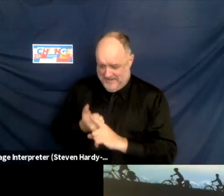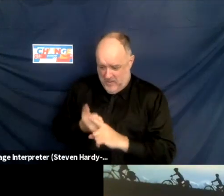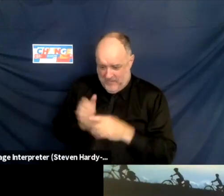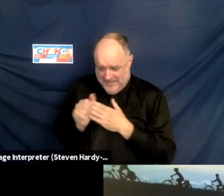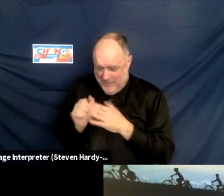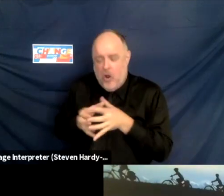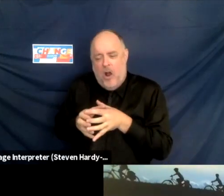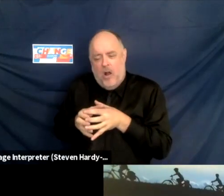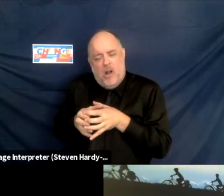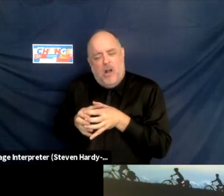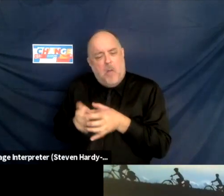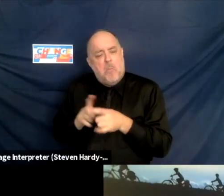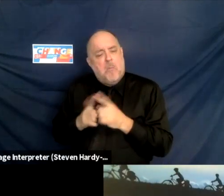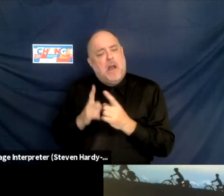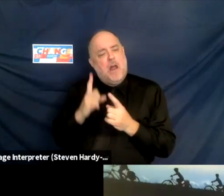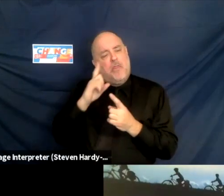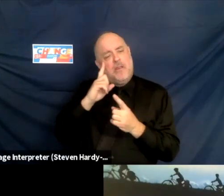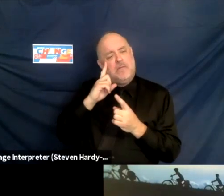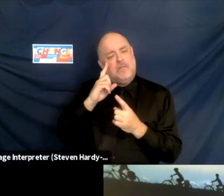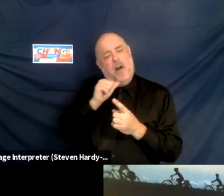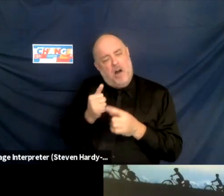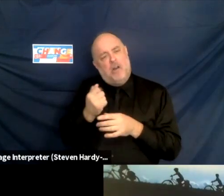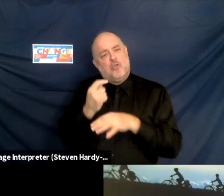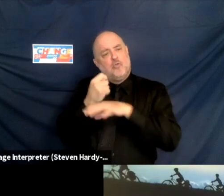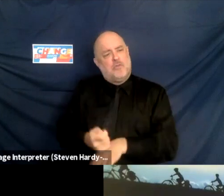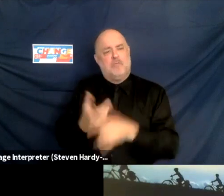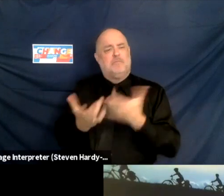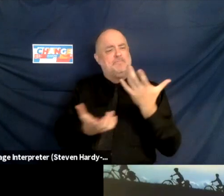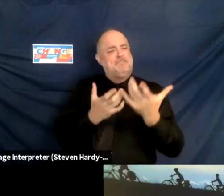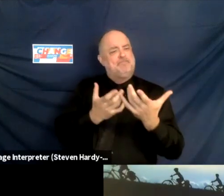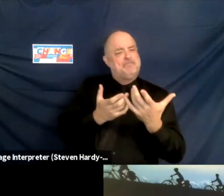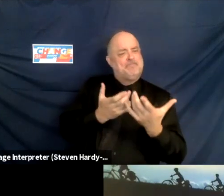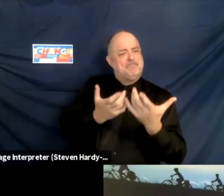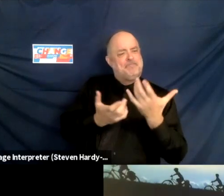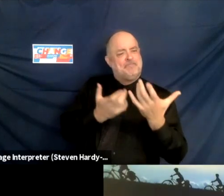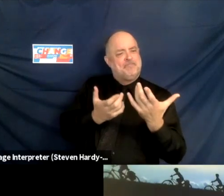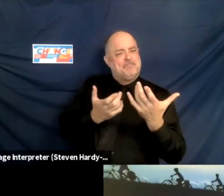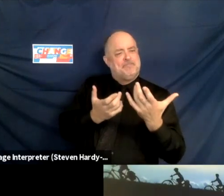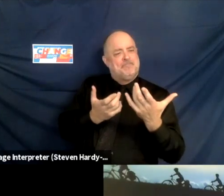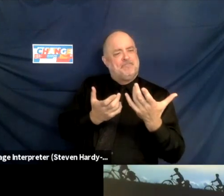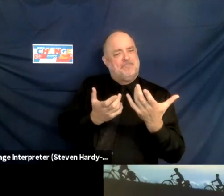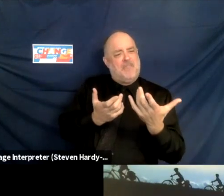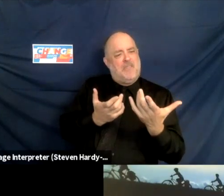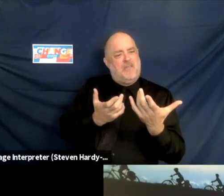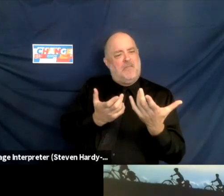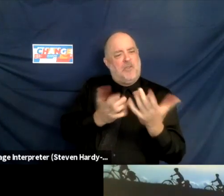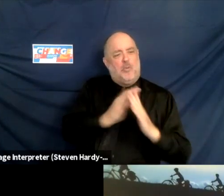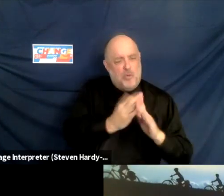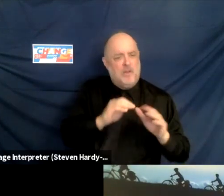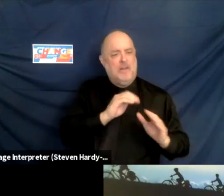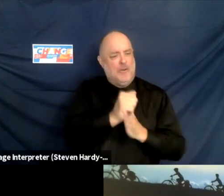business, but by non-traditional communities that often don't engage people like the community board members,